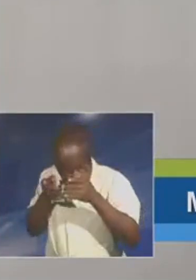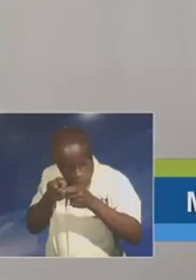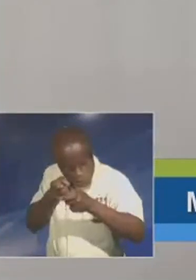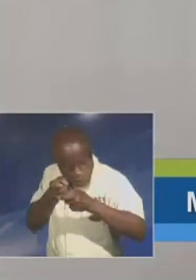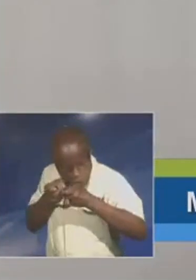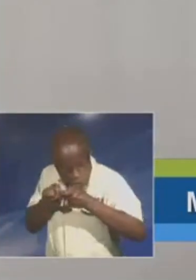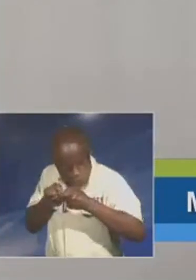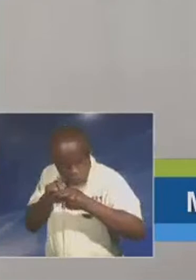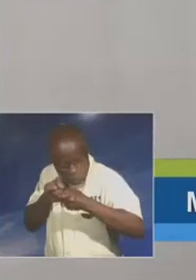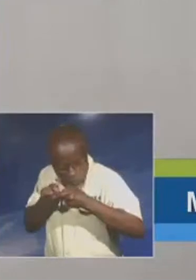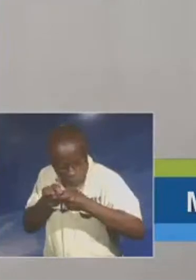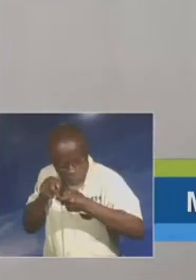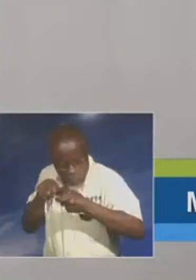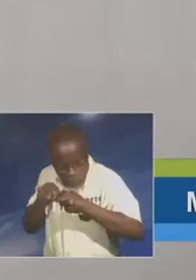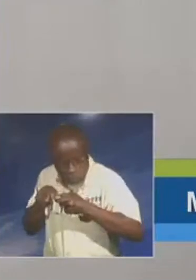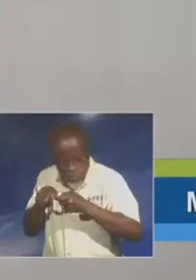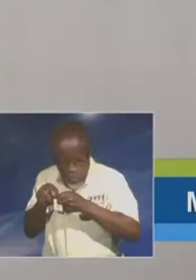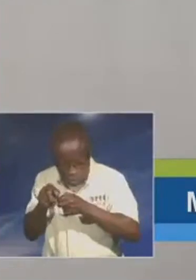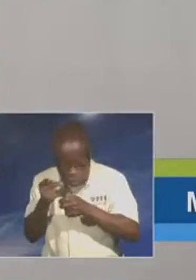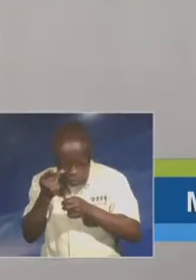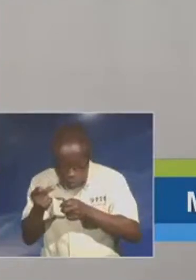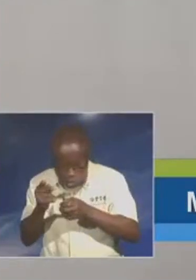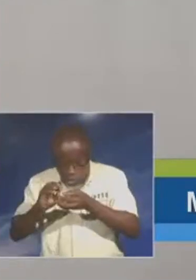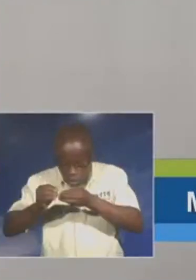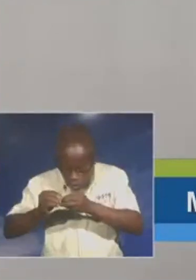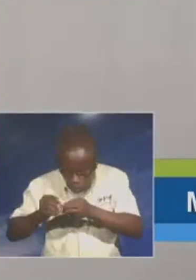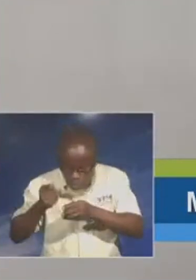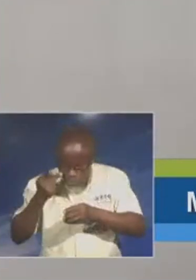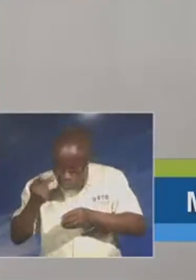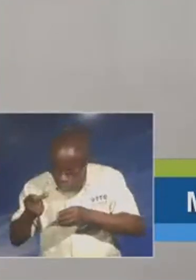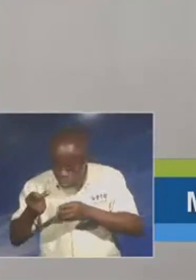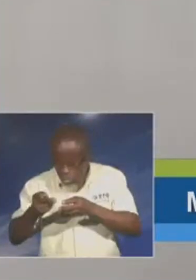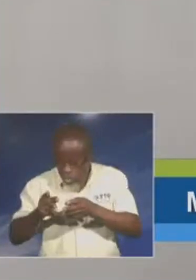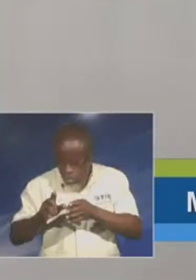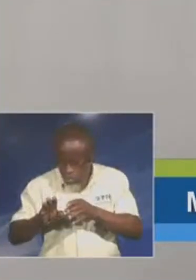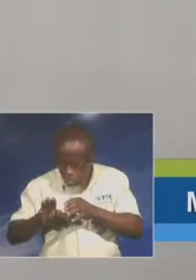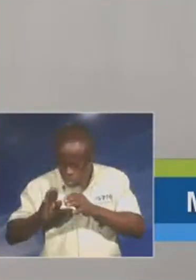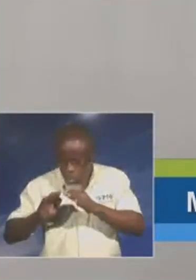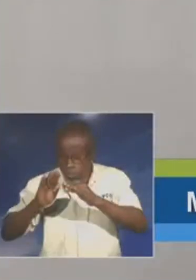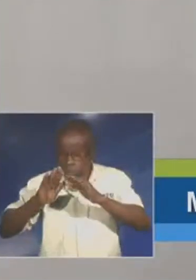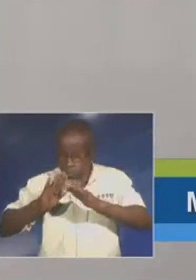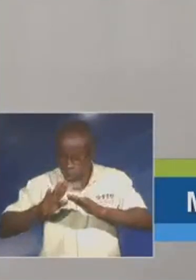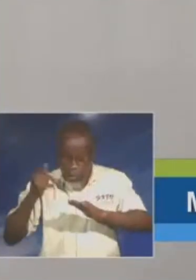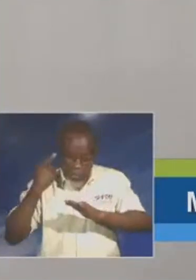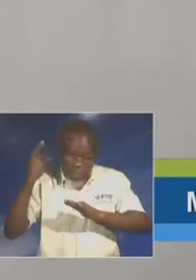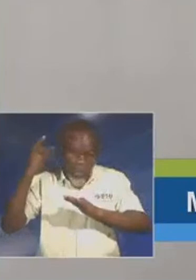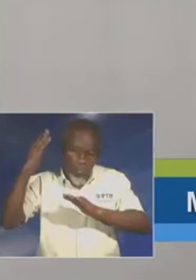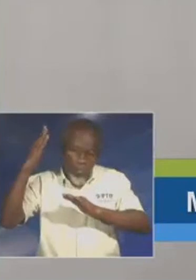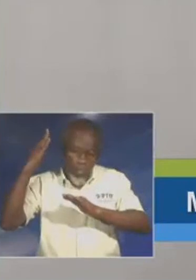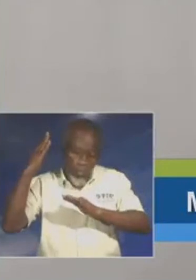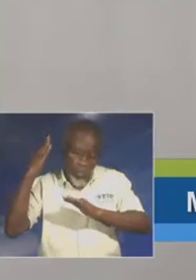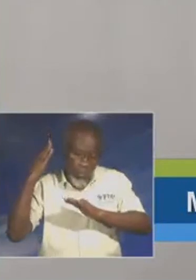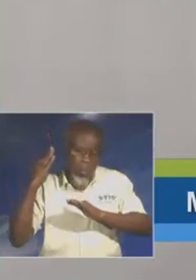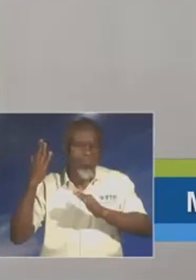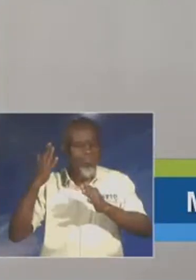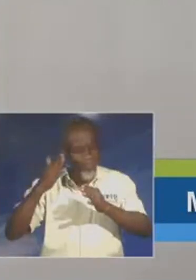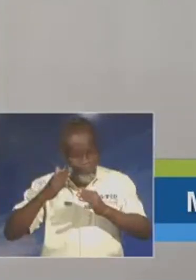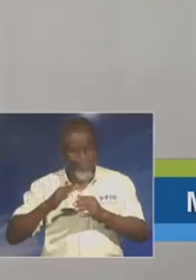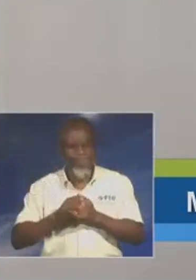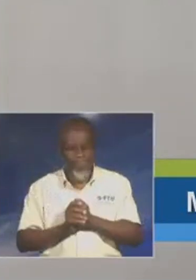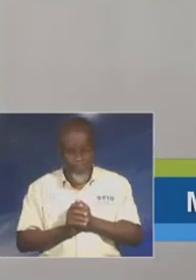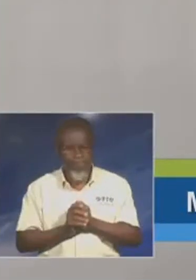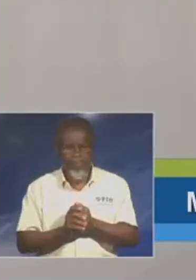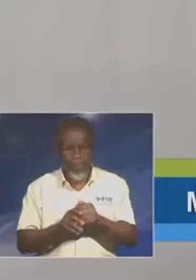yourself protected. So I would say look for those who are vulnerable, optimize yourself, monitor carefully heart